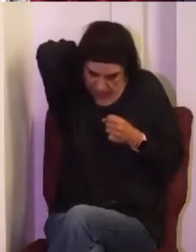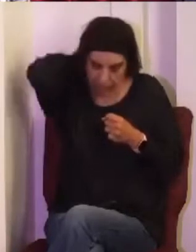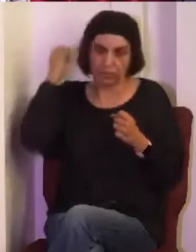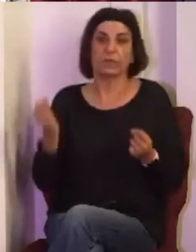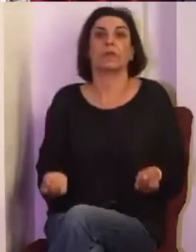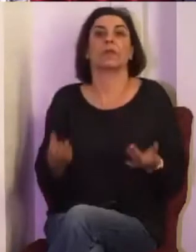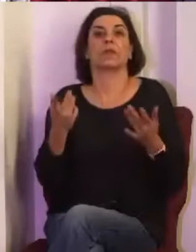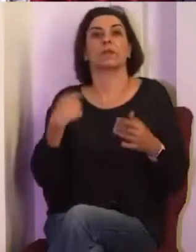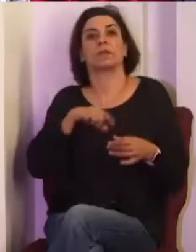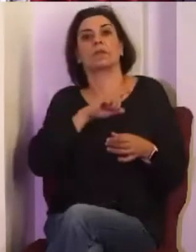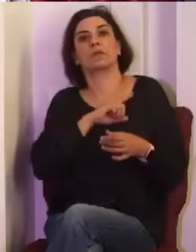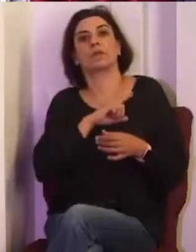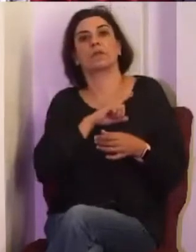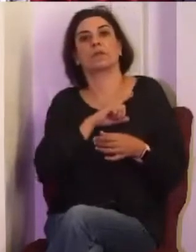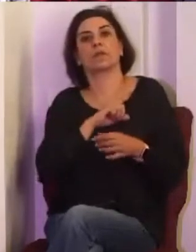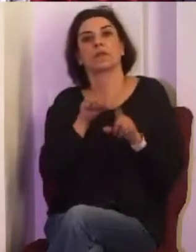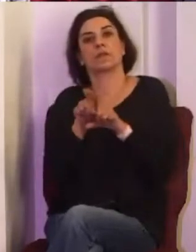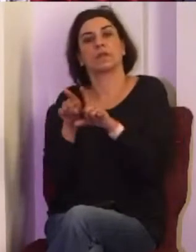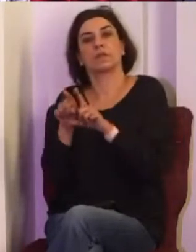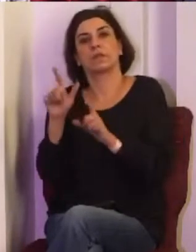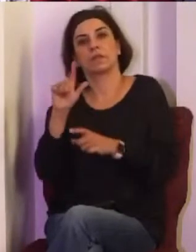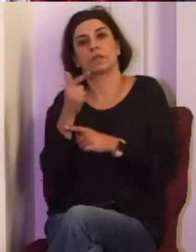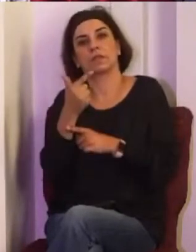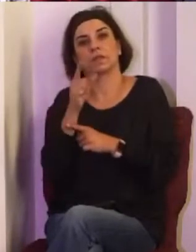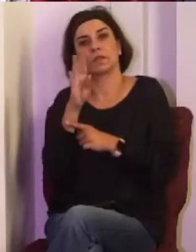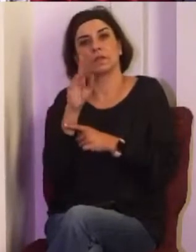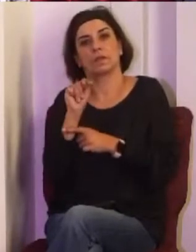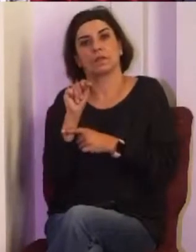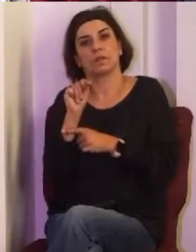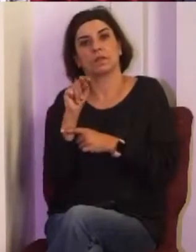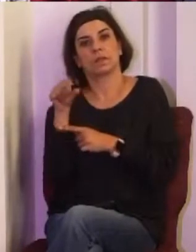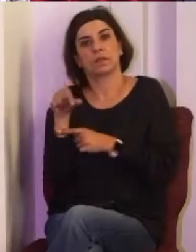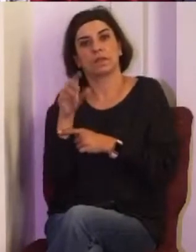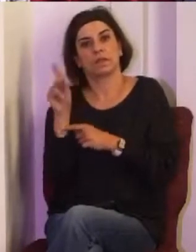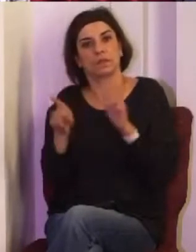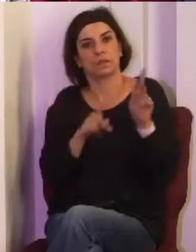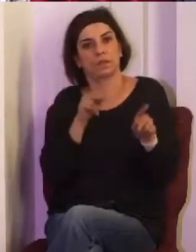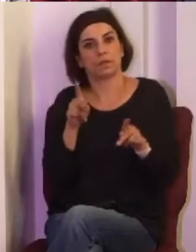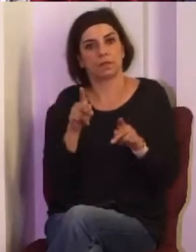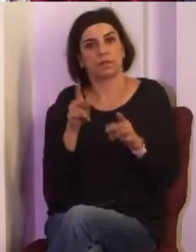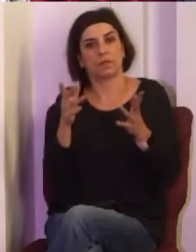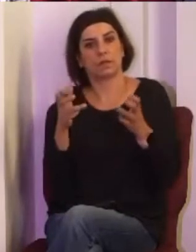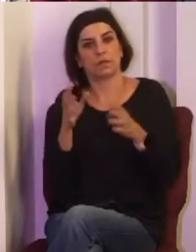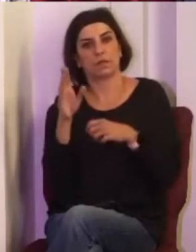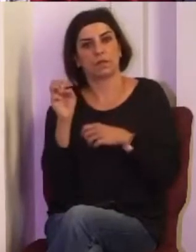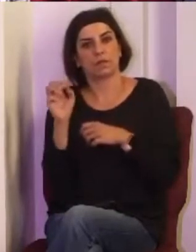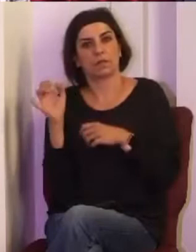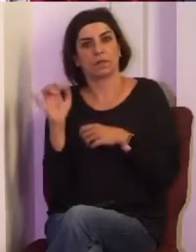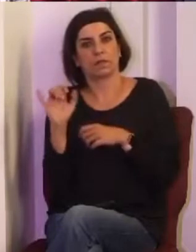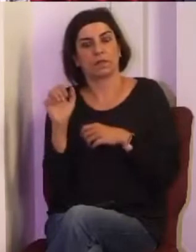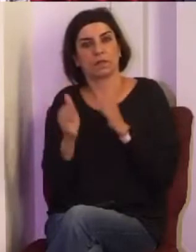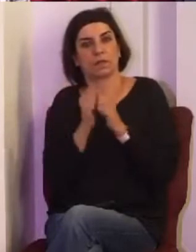to be just like everyone else instead of embracing our queerness?